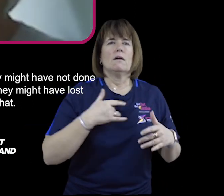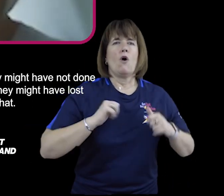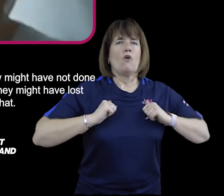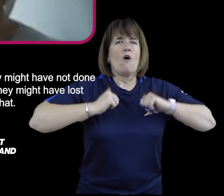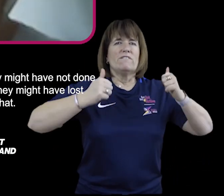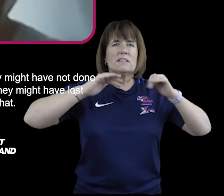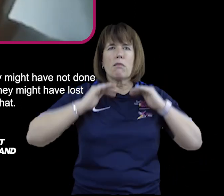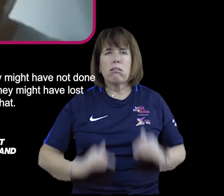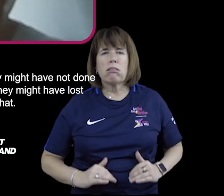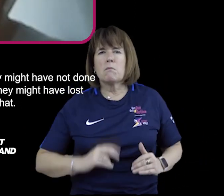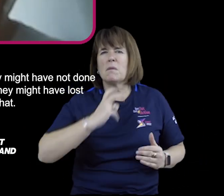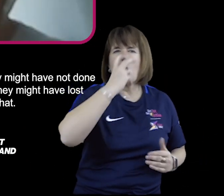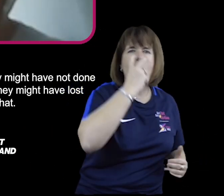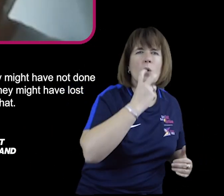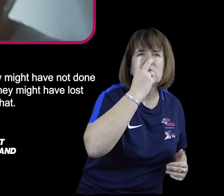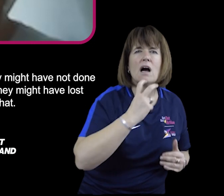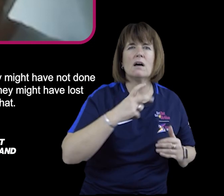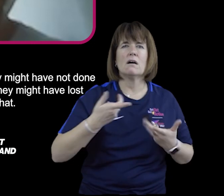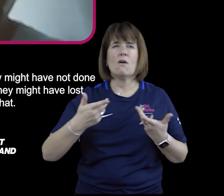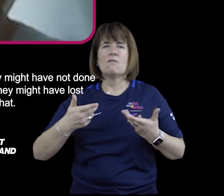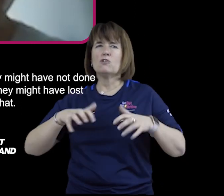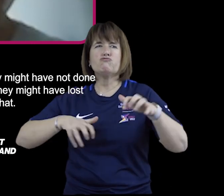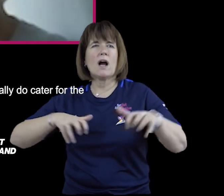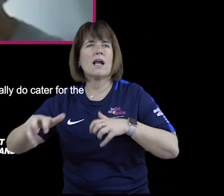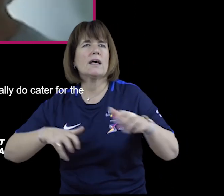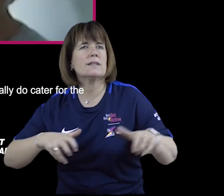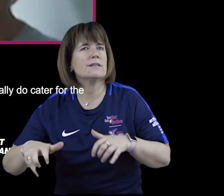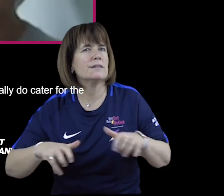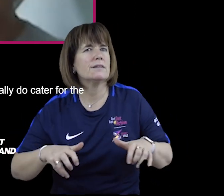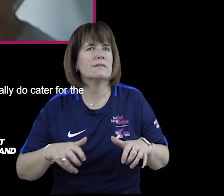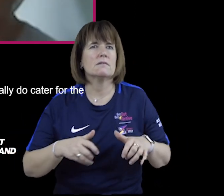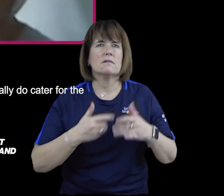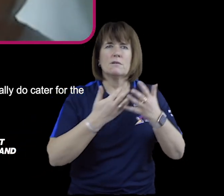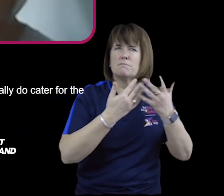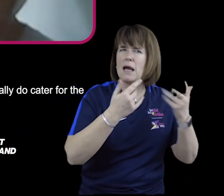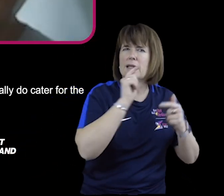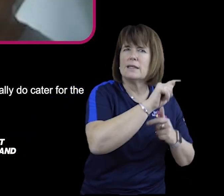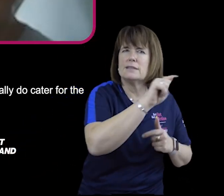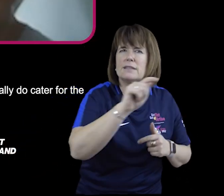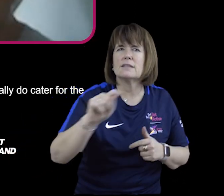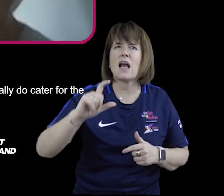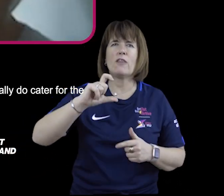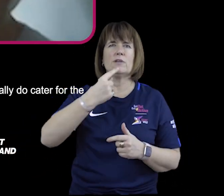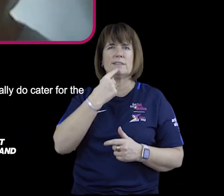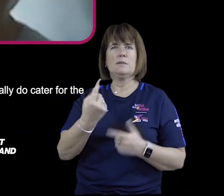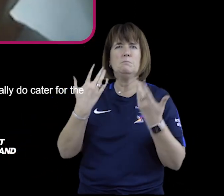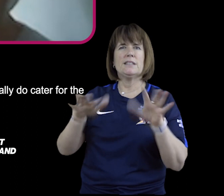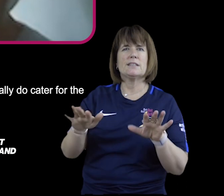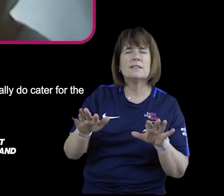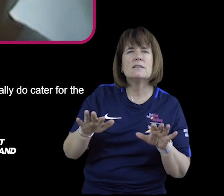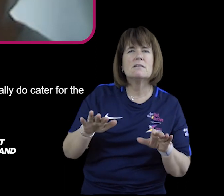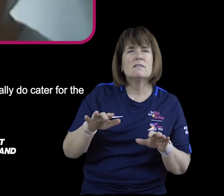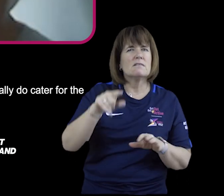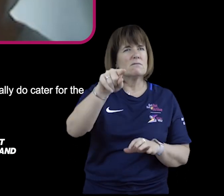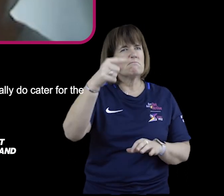of confidence, or they're getting older and they're struggling with that. I mean, there's so many, but it's really interesting what Catherine said there, because